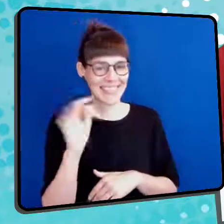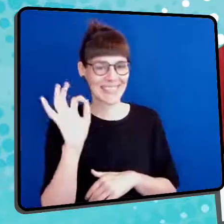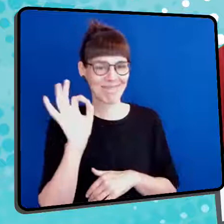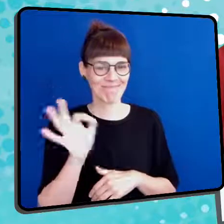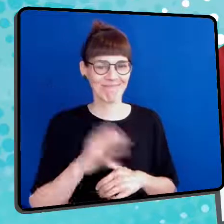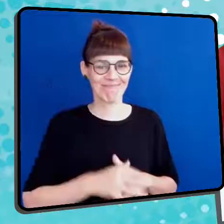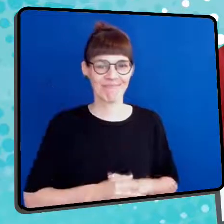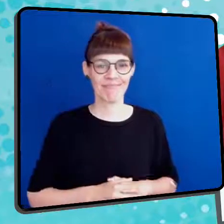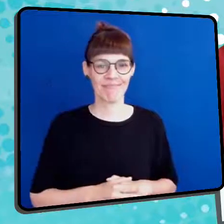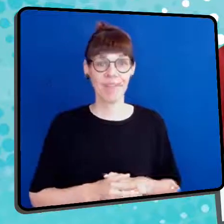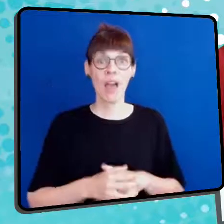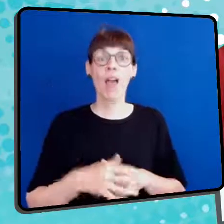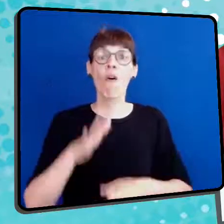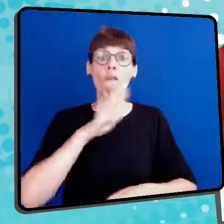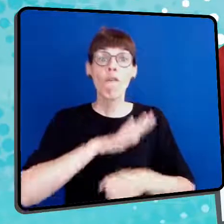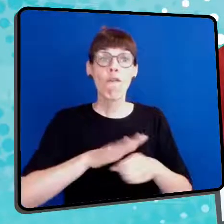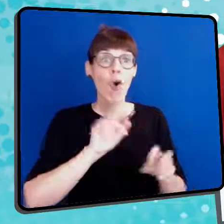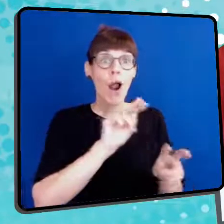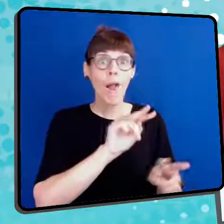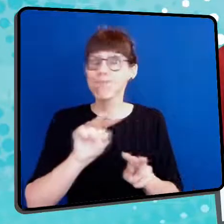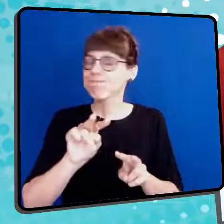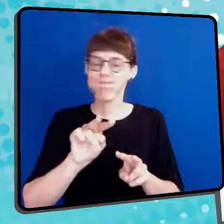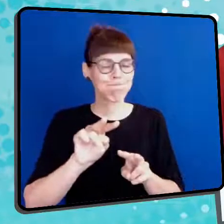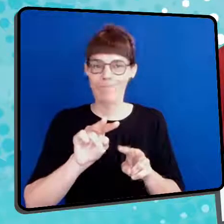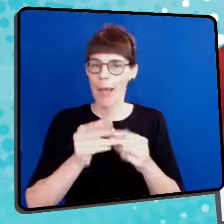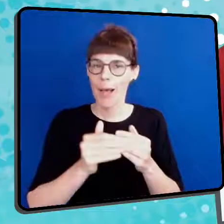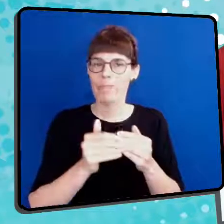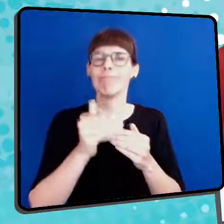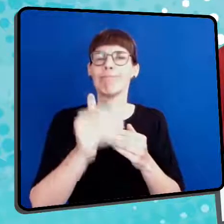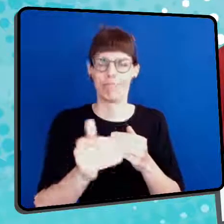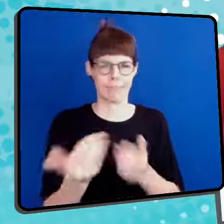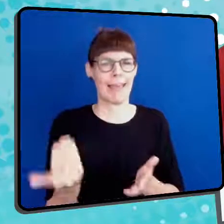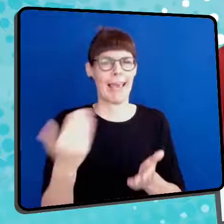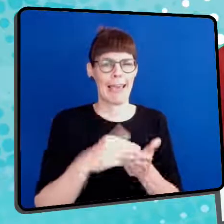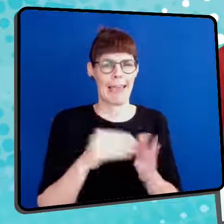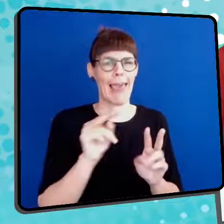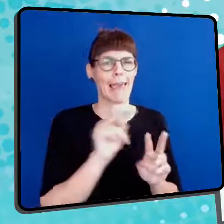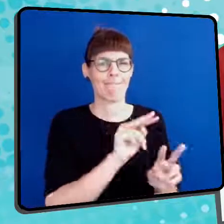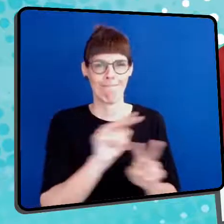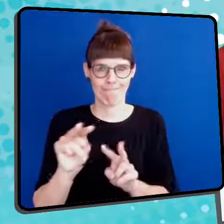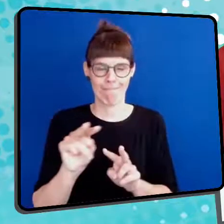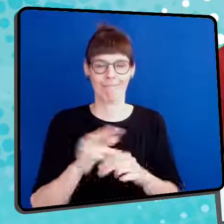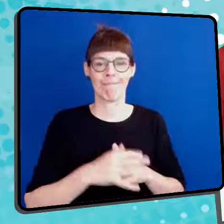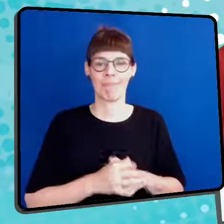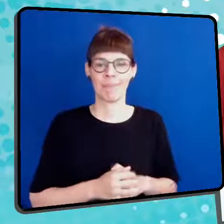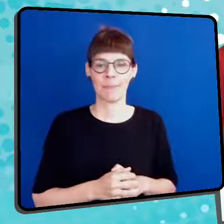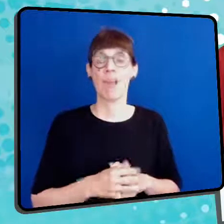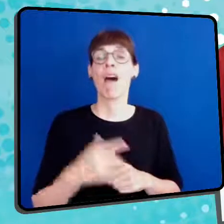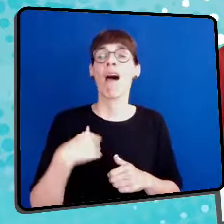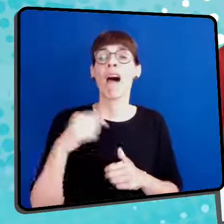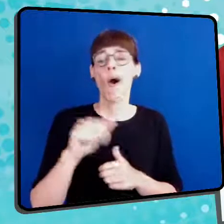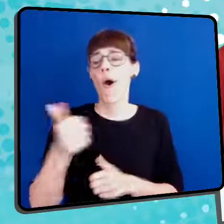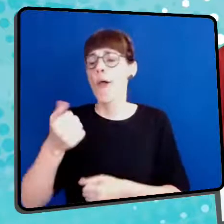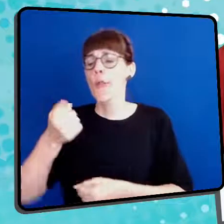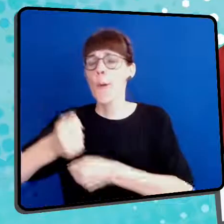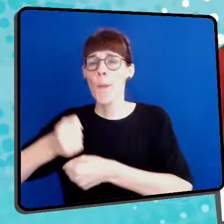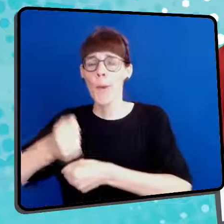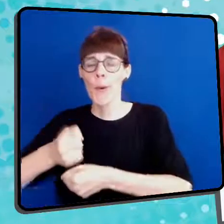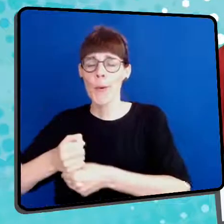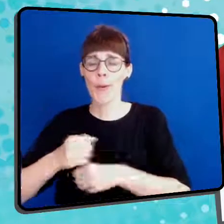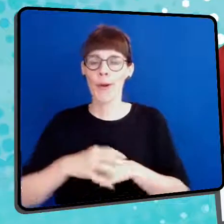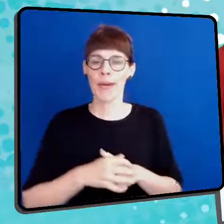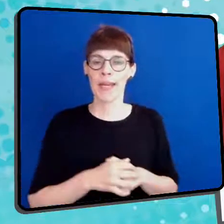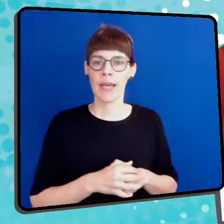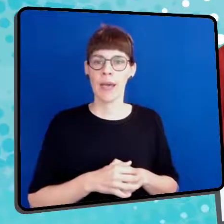the end, so I do need to go back and just watch a little bit of it. I had to go off and do something else. I also quite enjoyed the